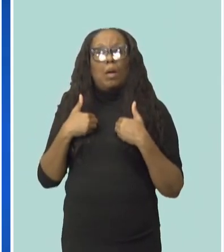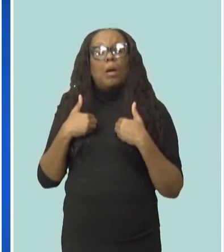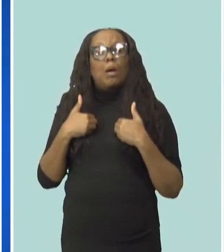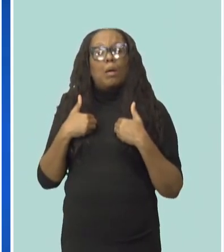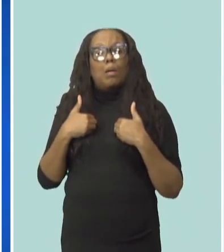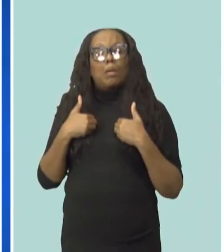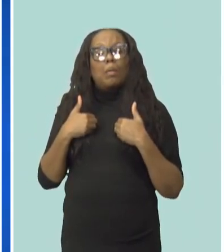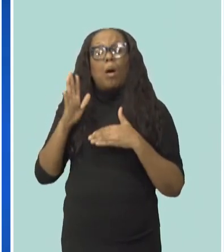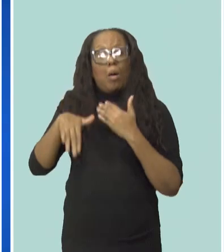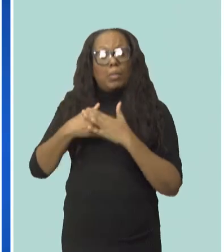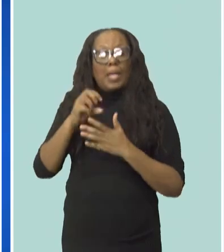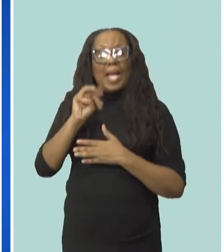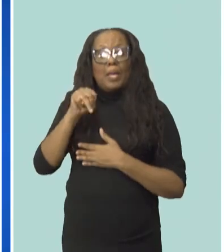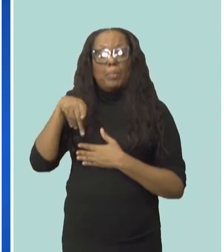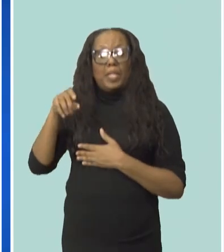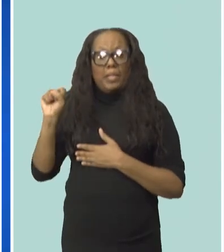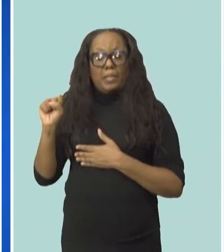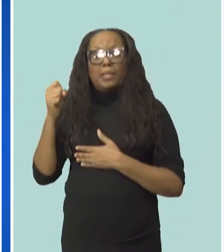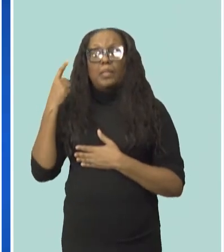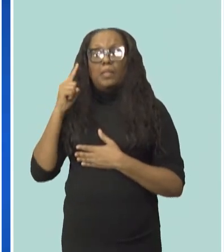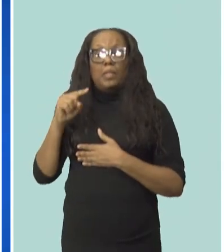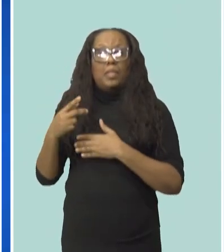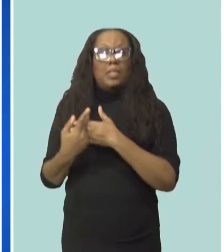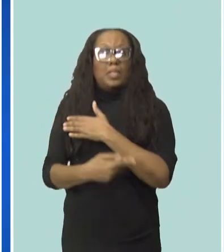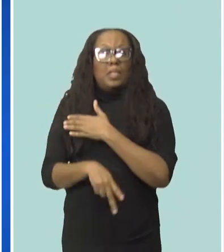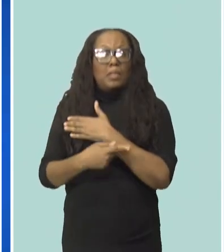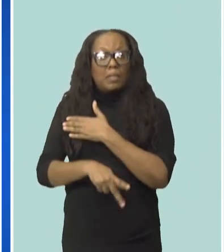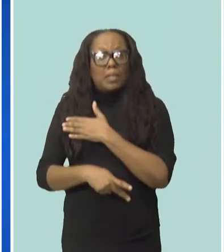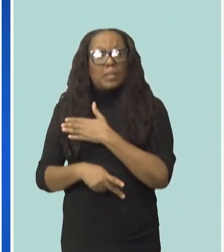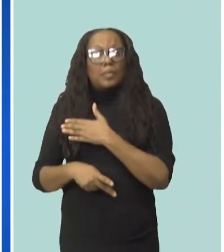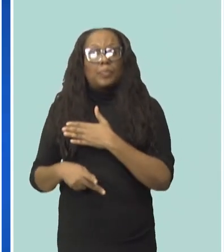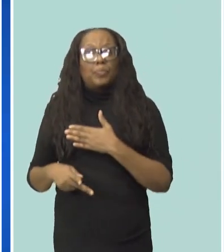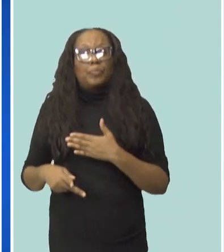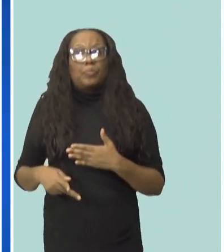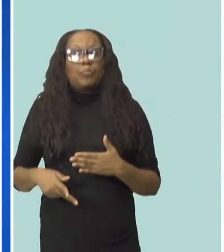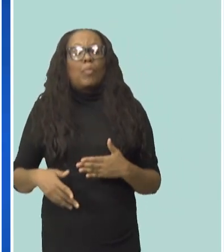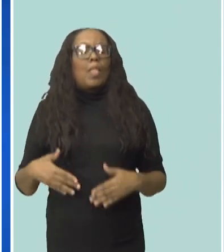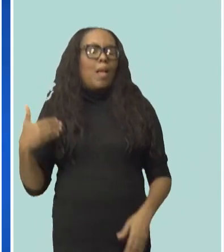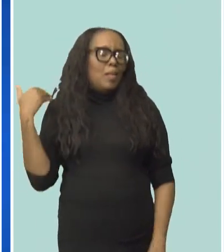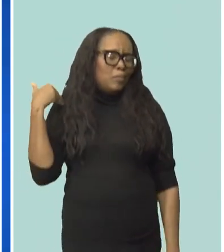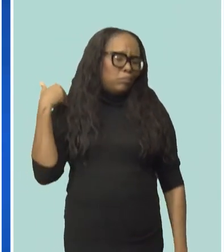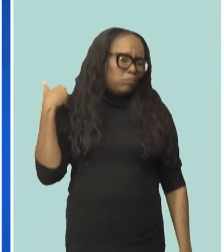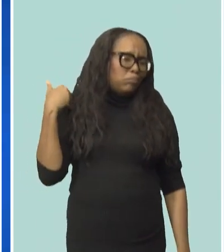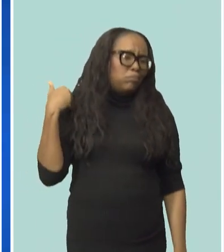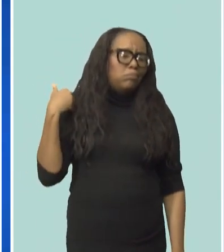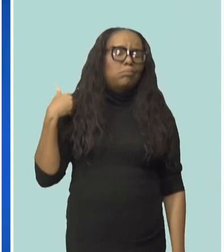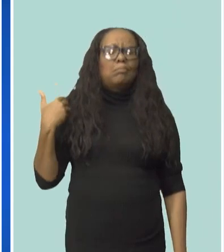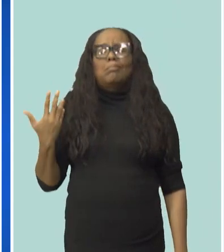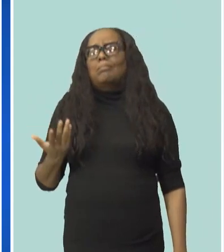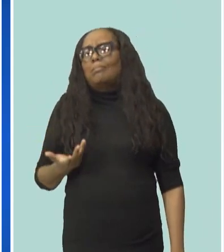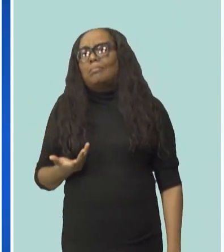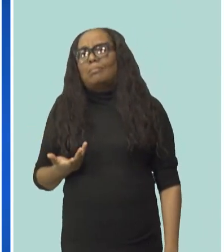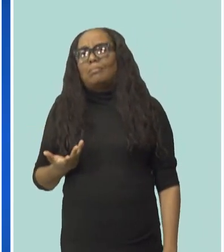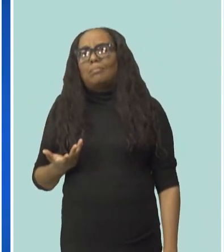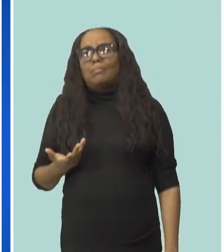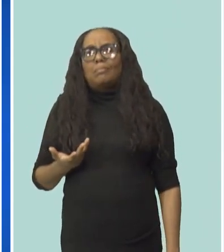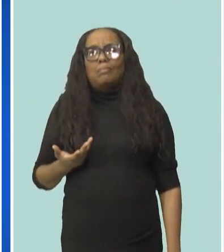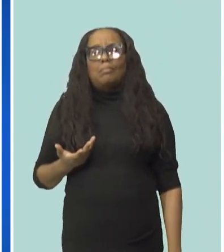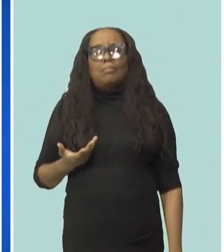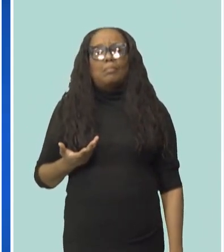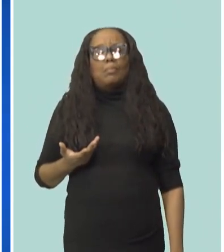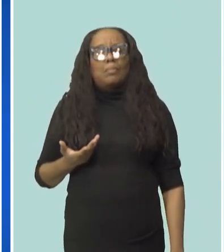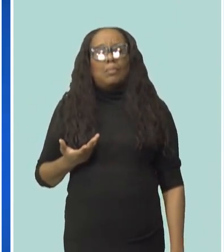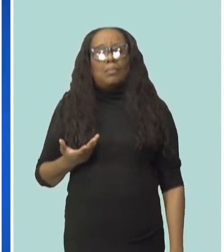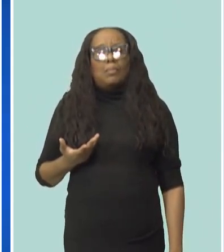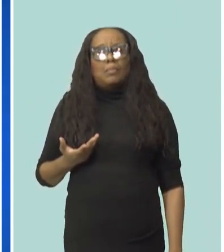have been constantly, I don't want to say quarreling with me, but they have been remonstrating about